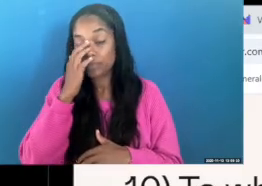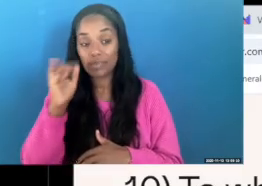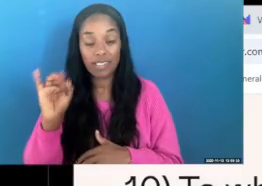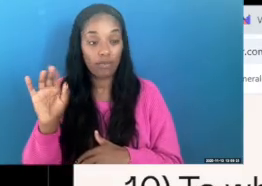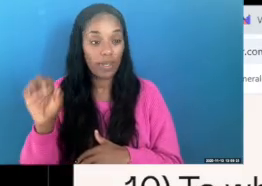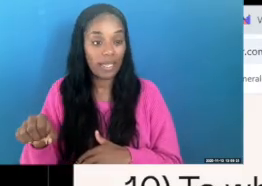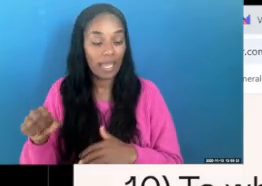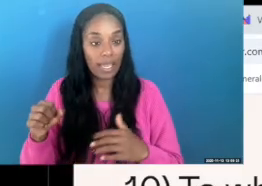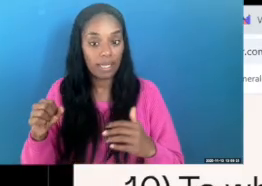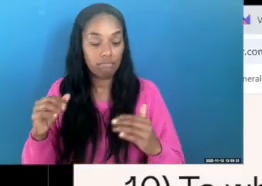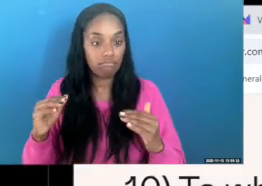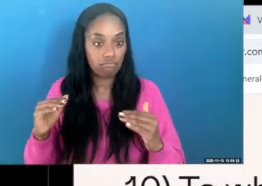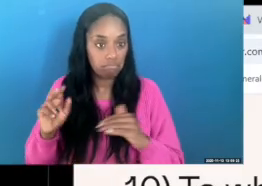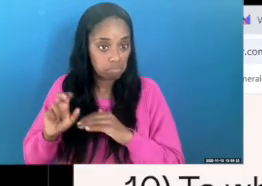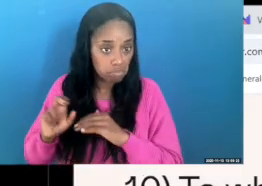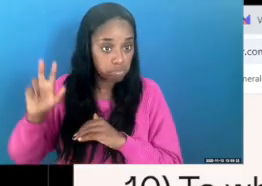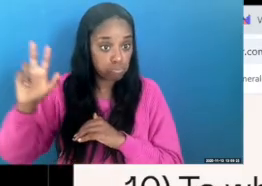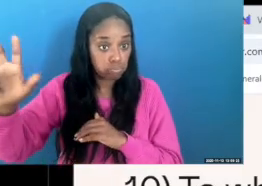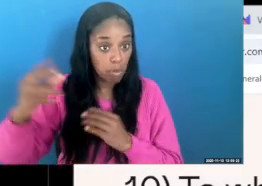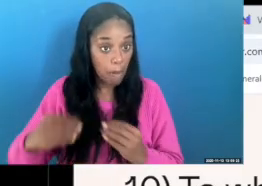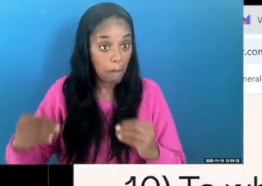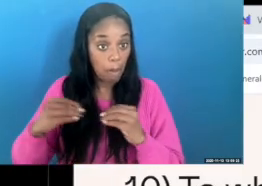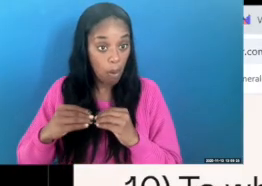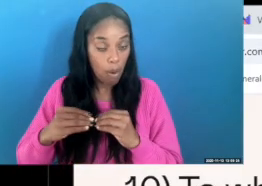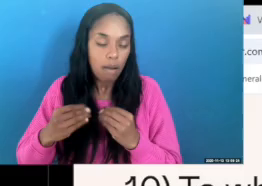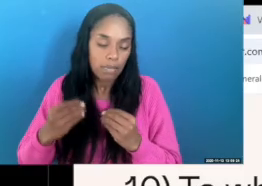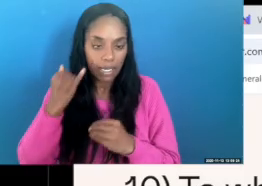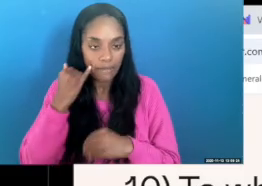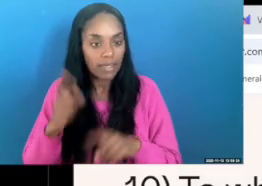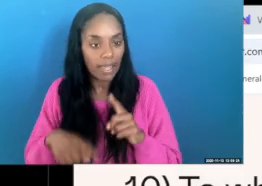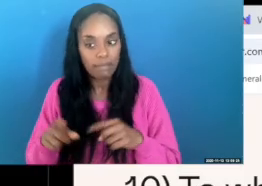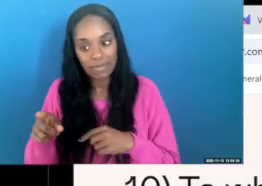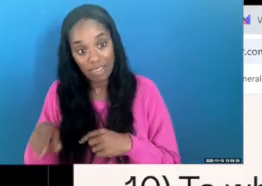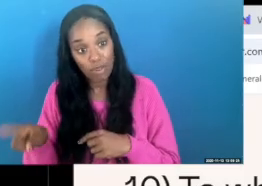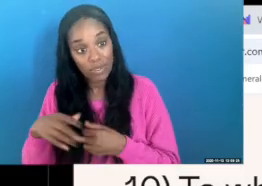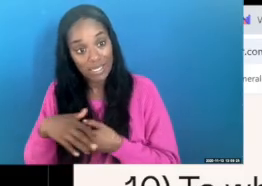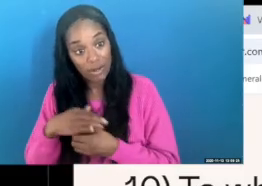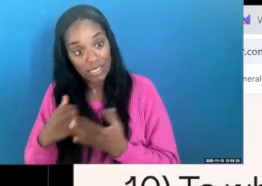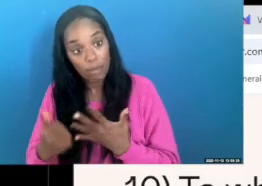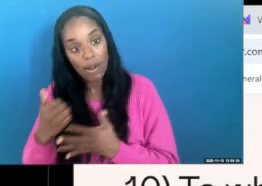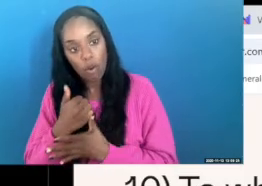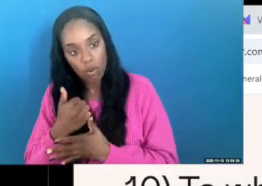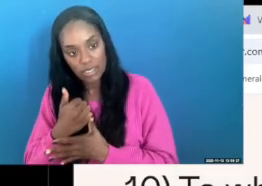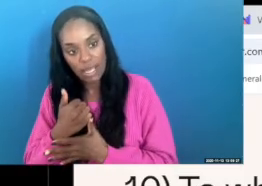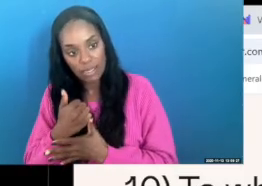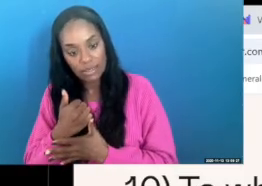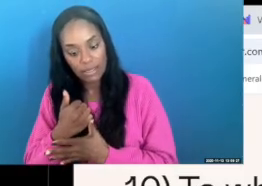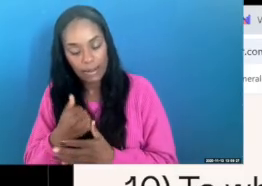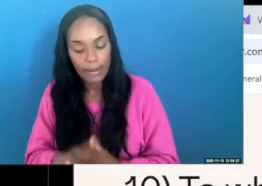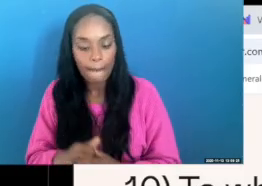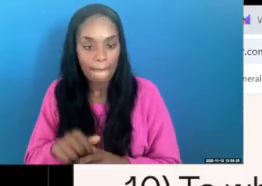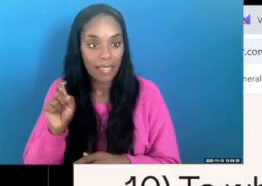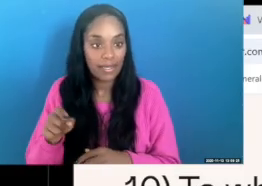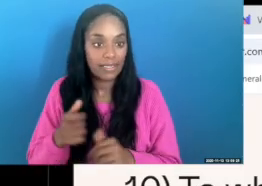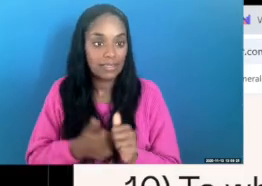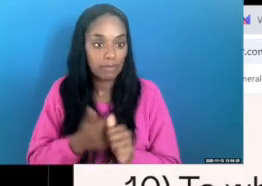in freight traffic areas, and making sure that these program dollars that we're putting in, if we